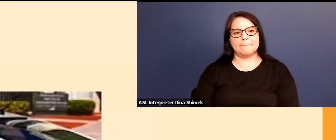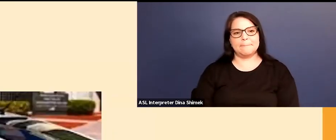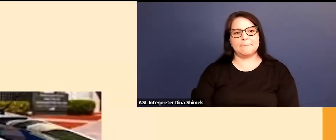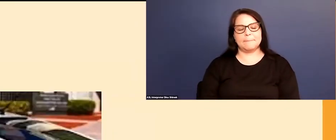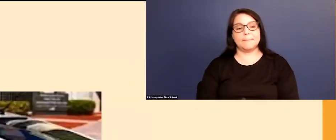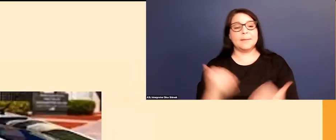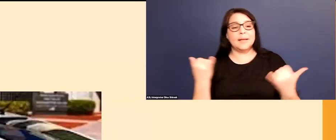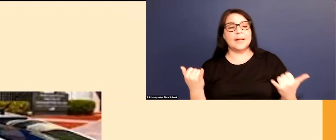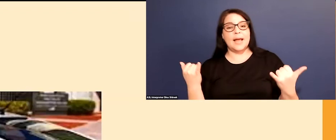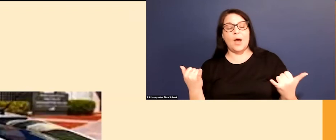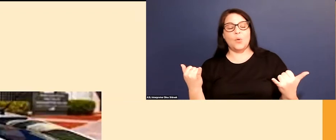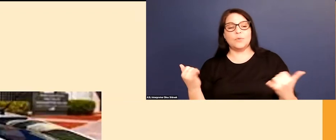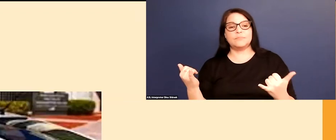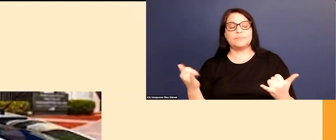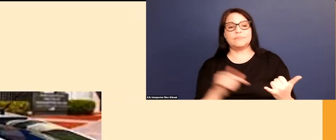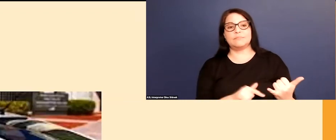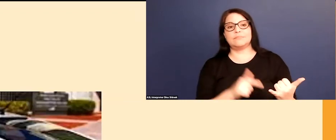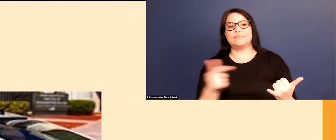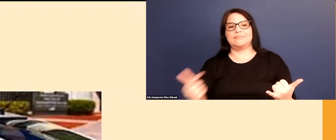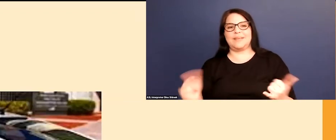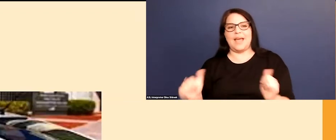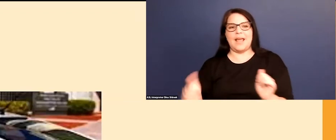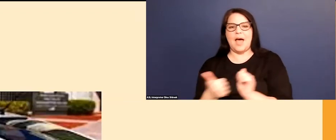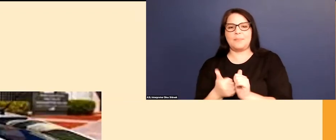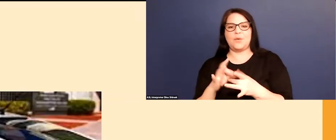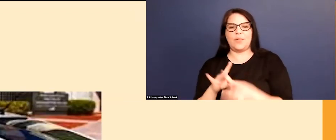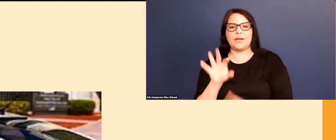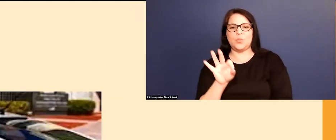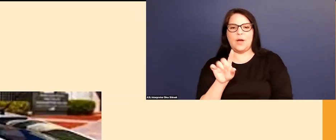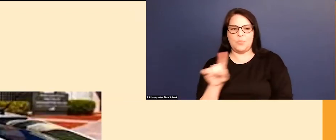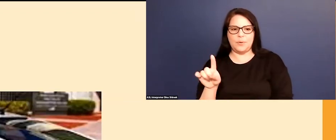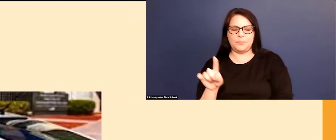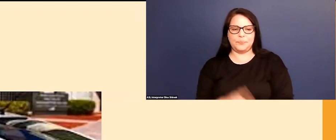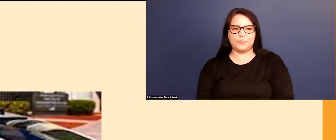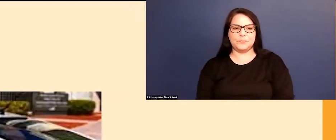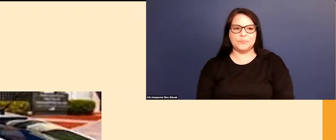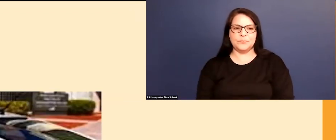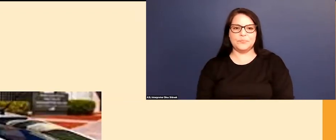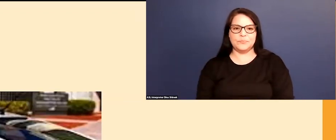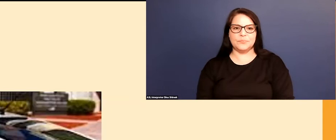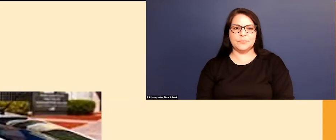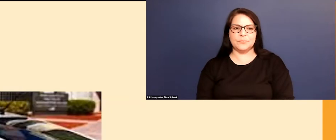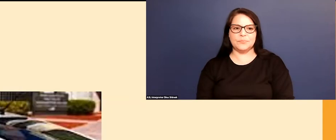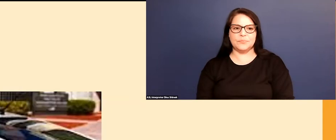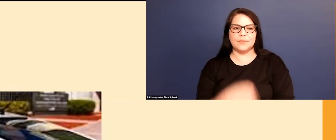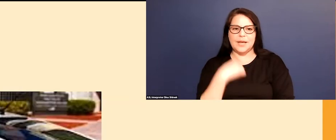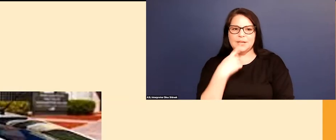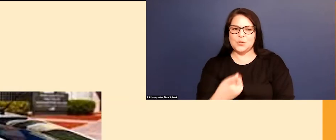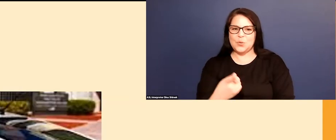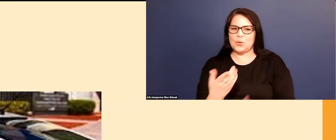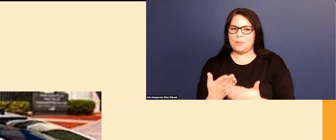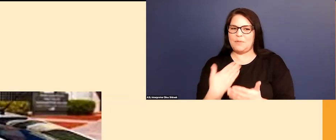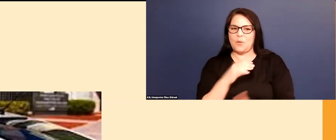We're now going to switch to an update on 911. As I told you at the last minute, Ali,